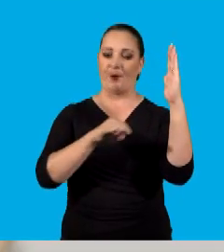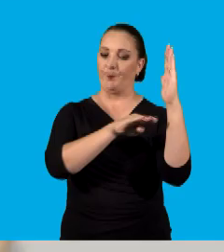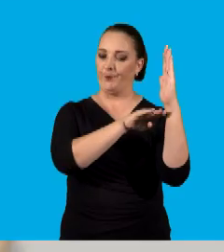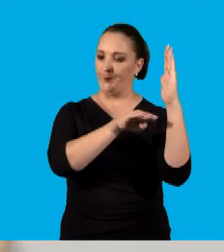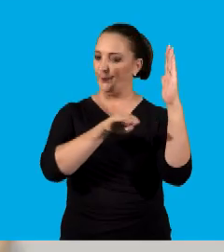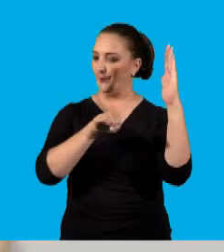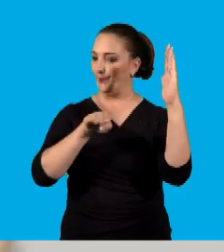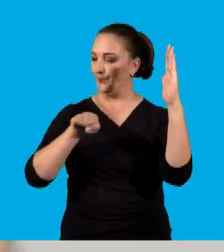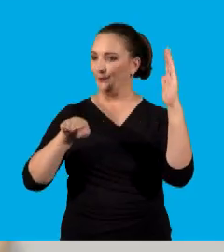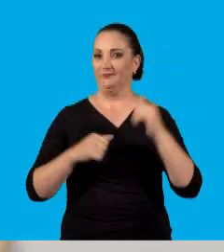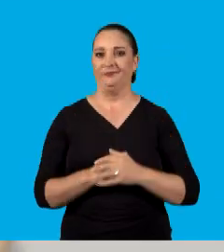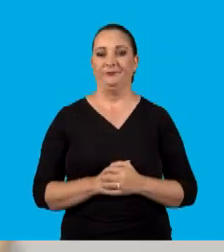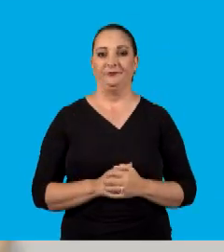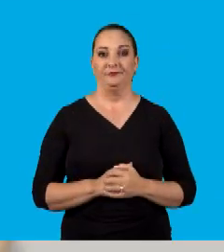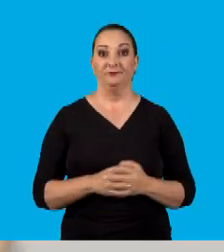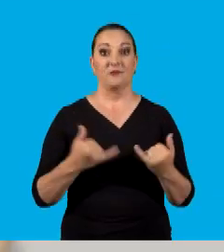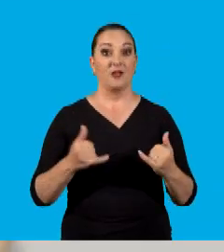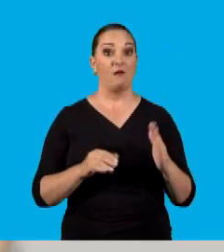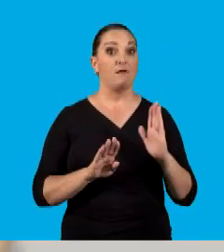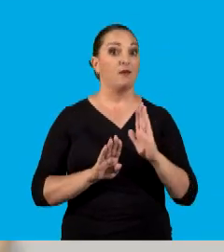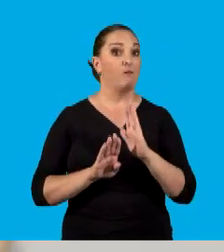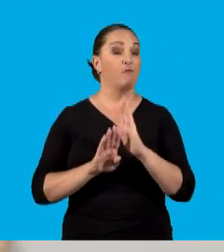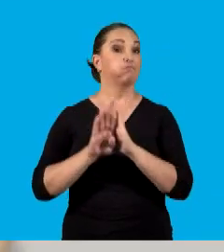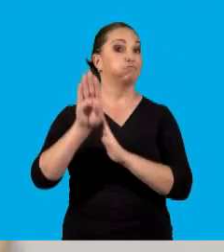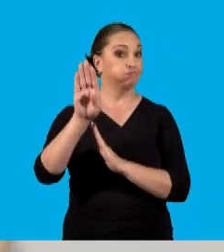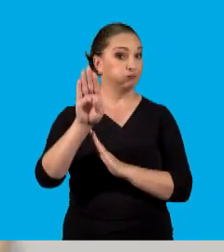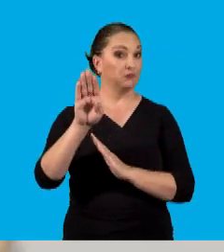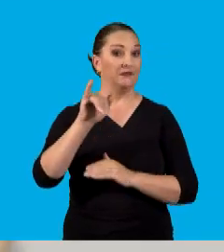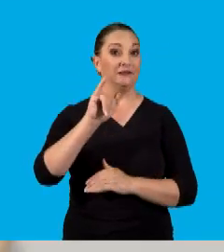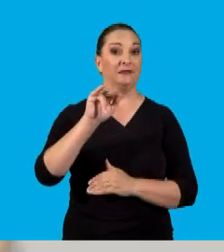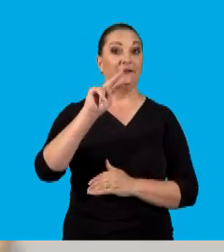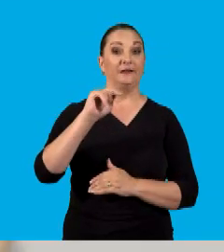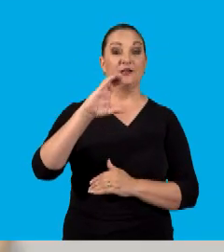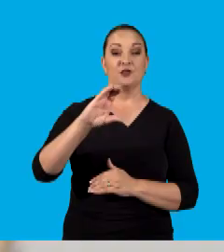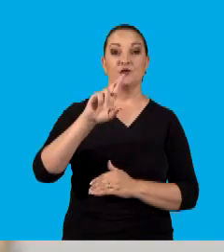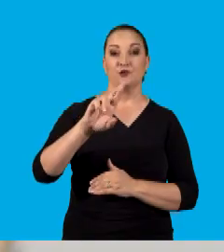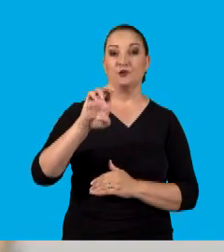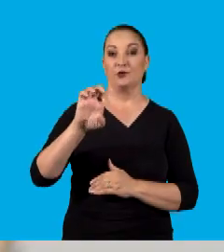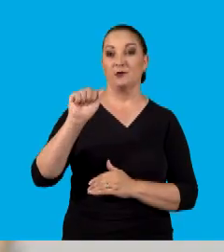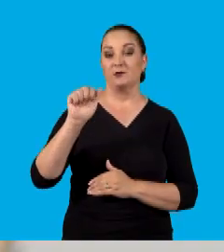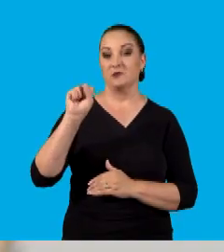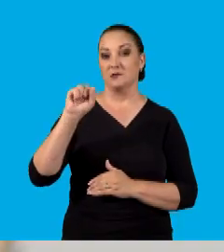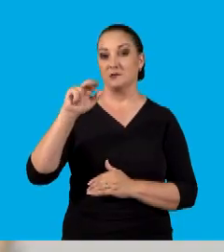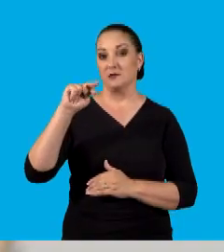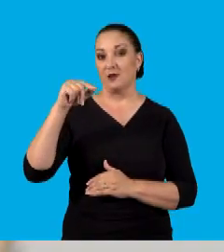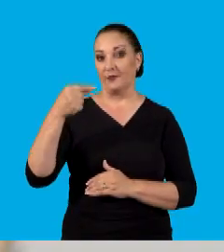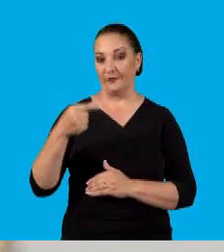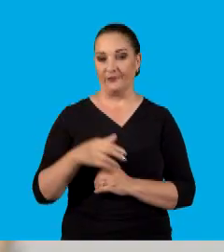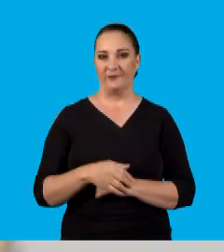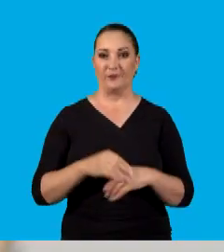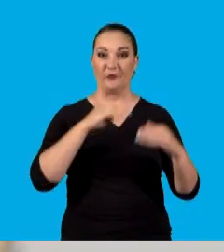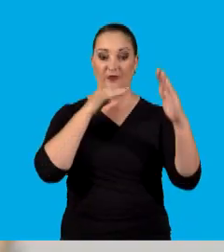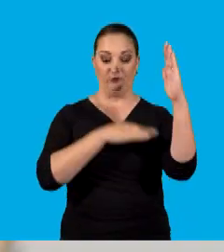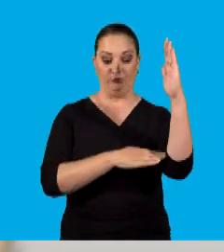remain the same. What about our increasing graphs? Now, our increasing graphs, we are talking about when